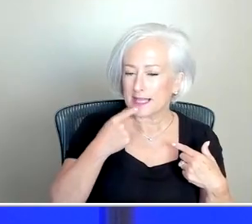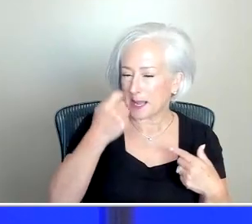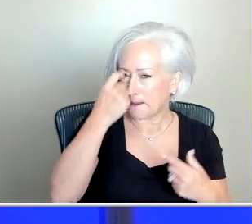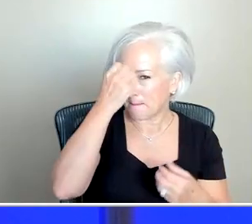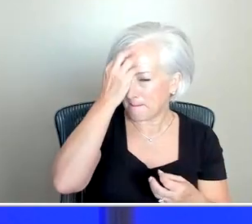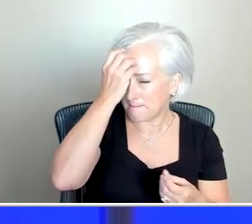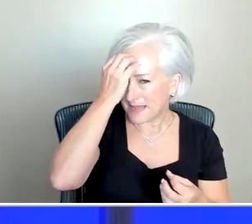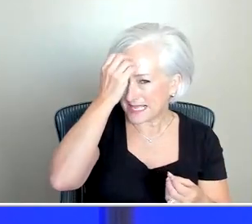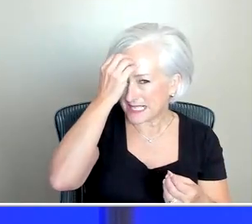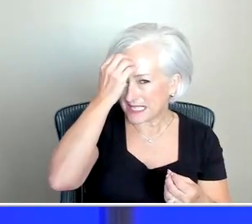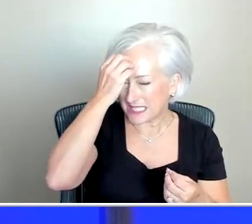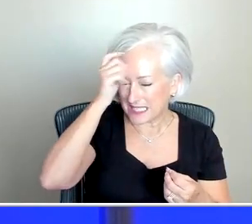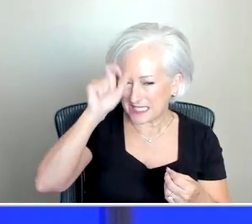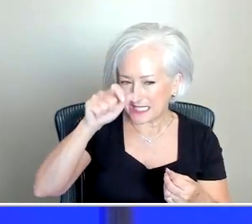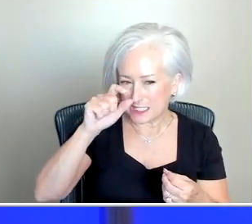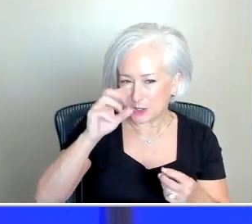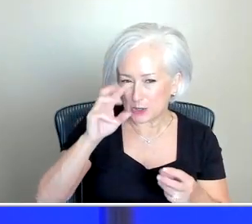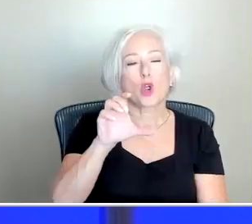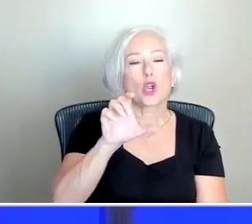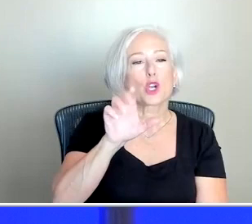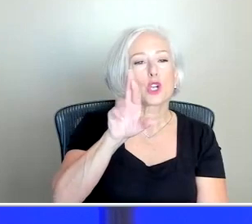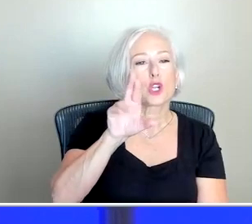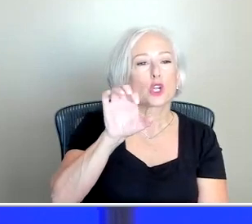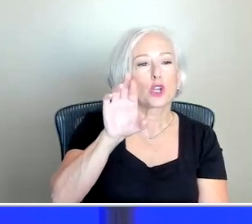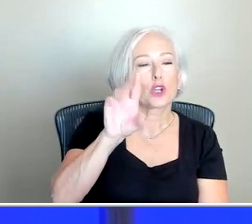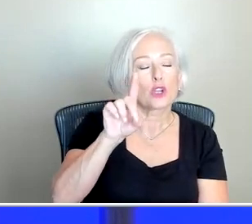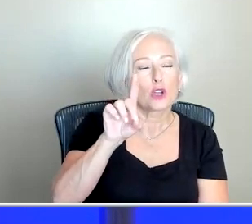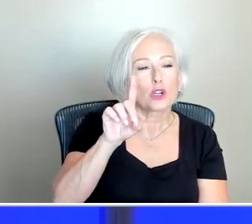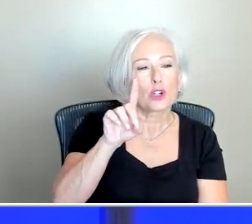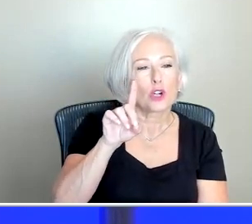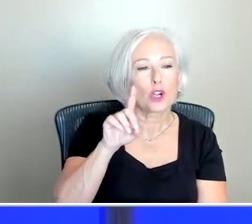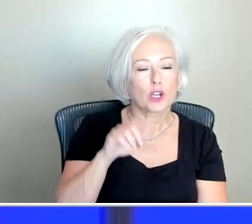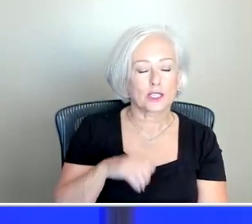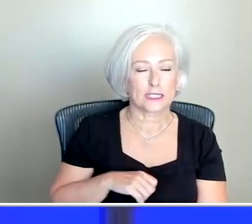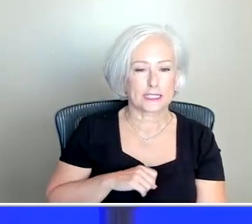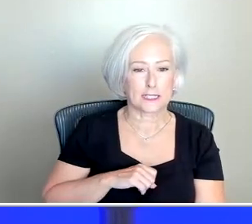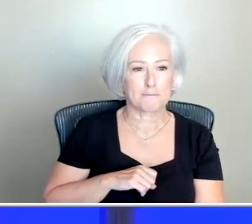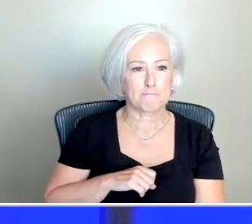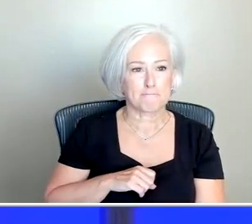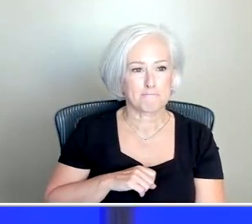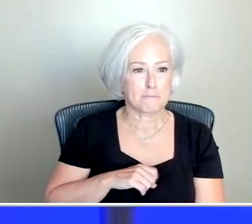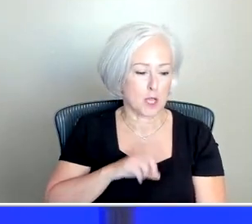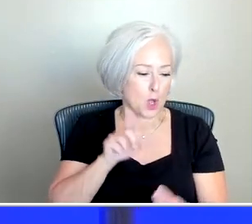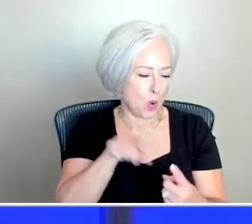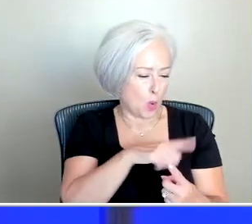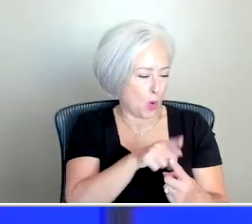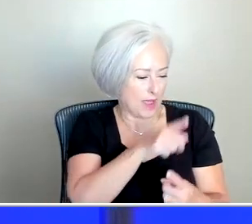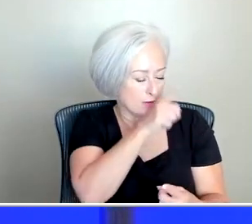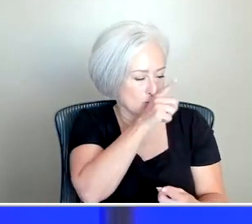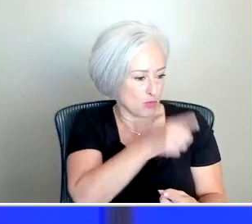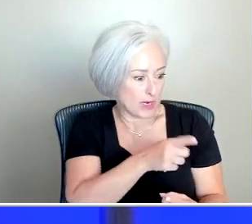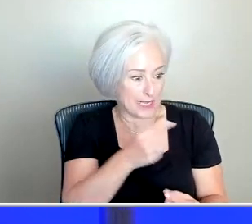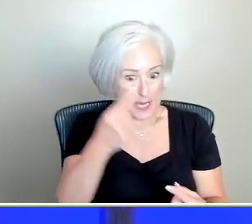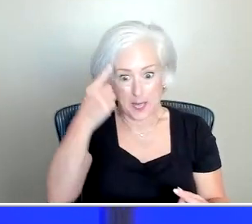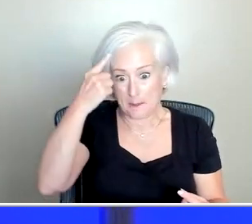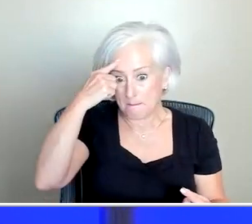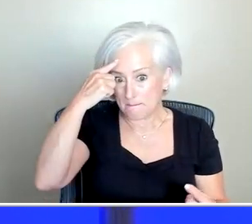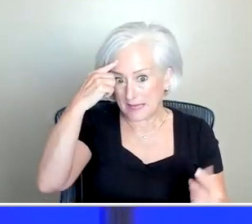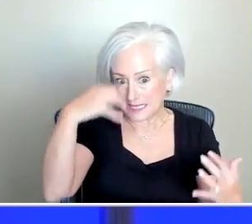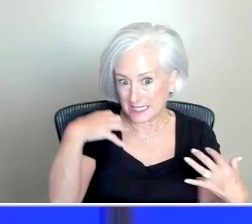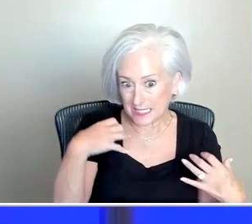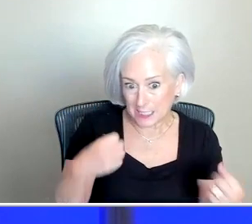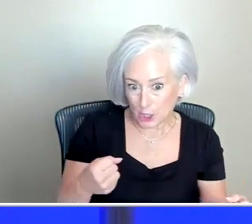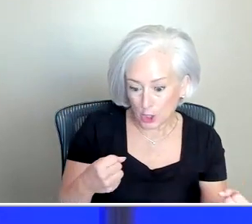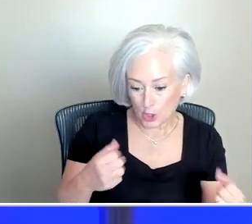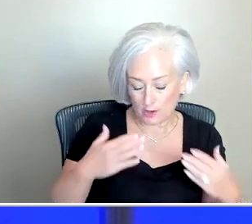always a word that, when are you truly cured? Is it mentally cured? Is it physiologically cured? We talk about